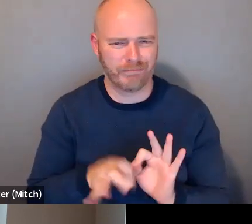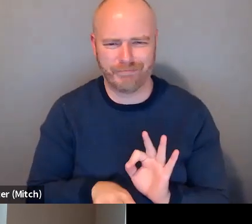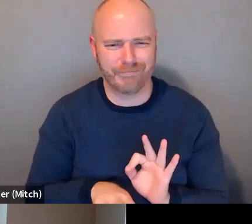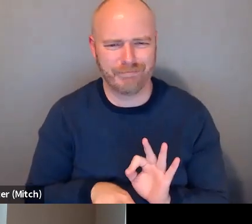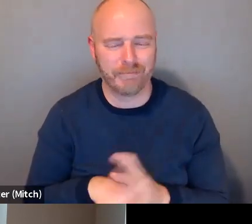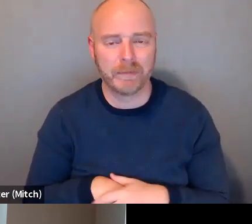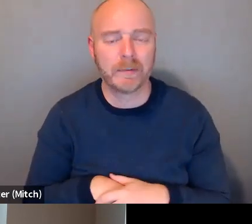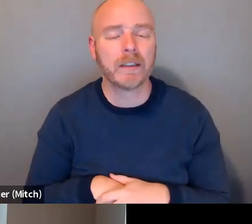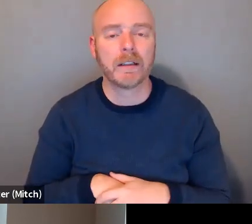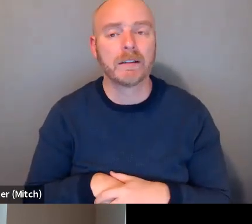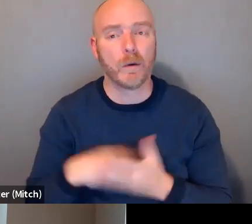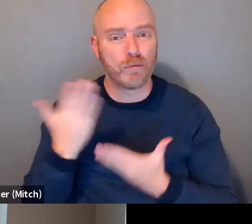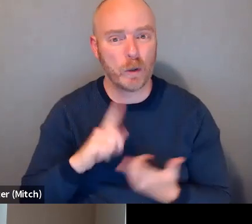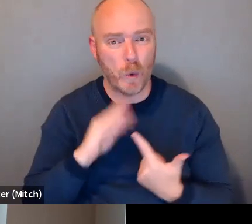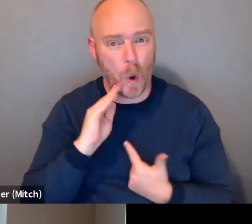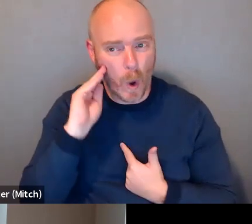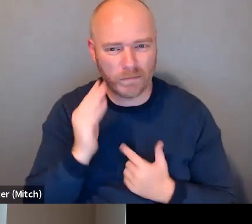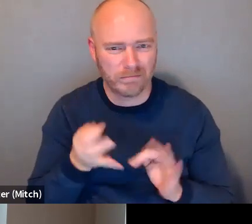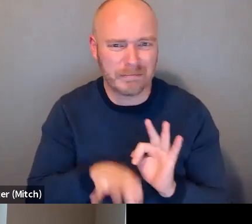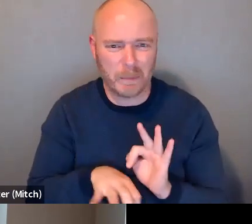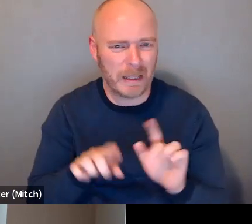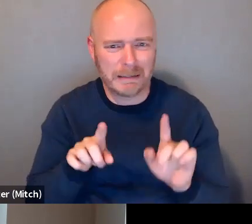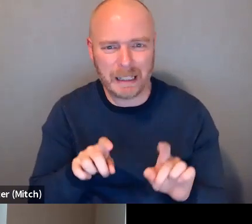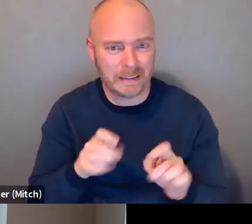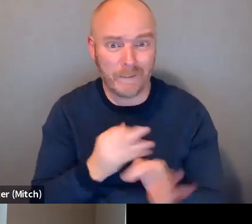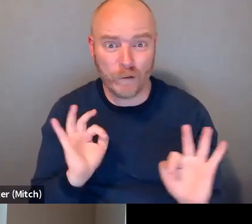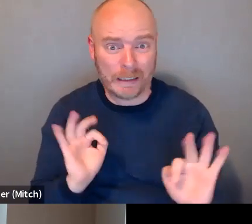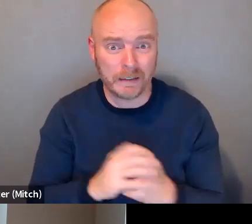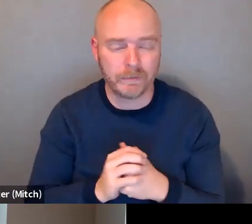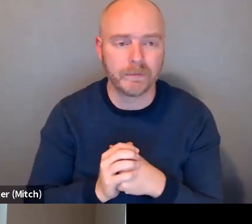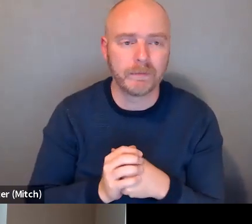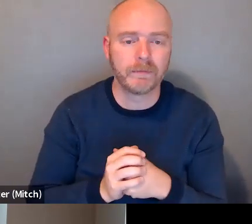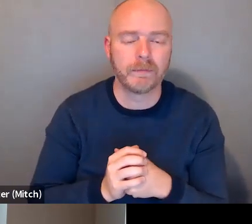easy now to get tested if you need to. And again, it's free.